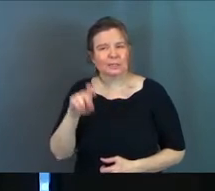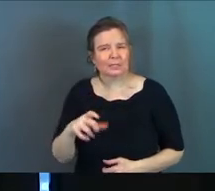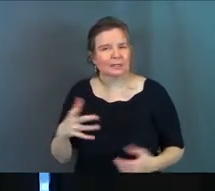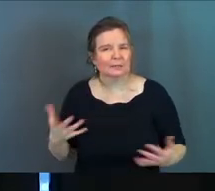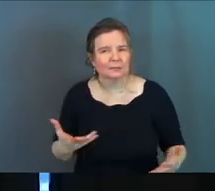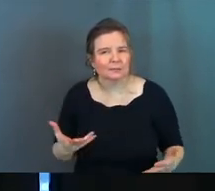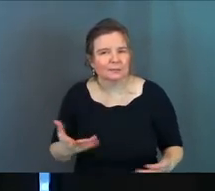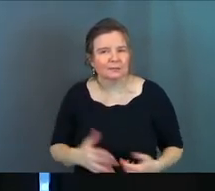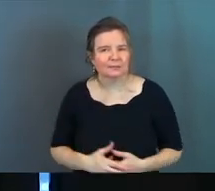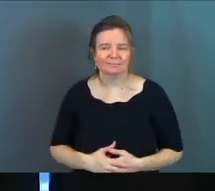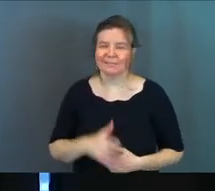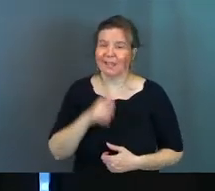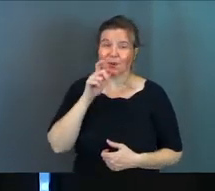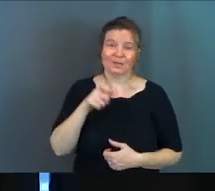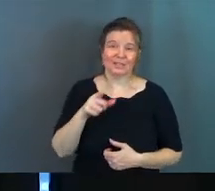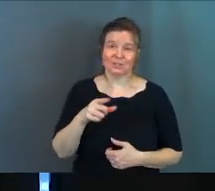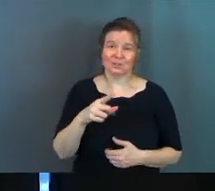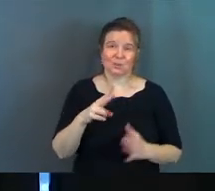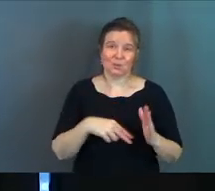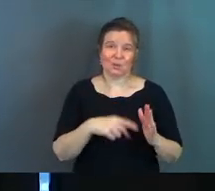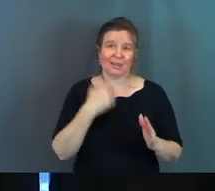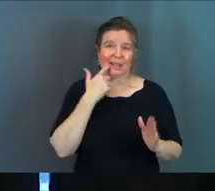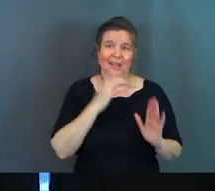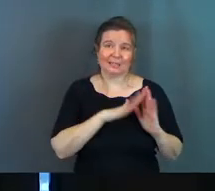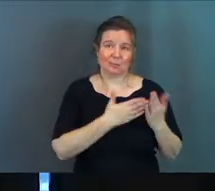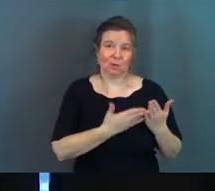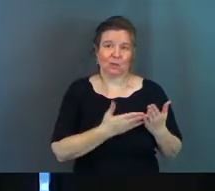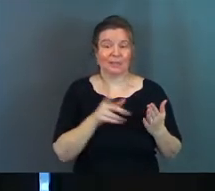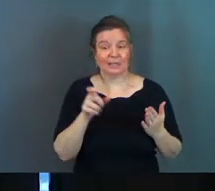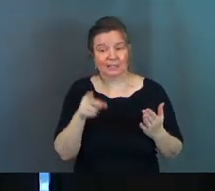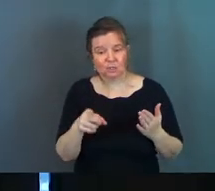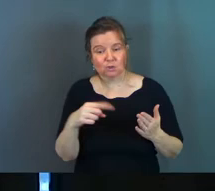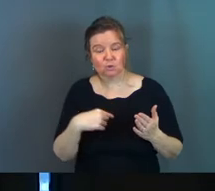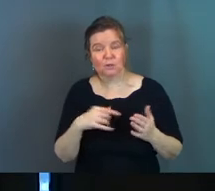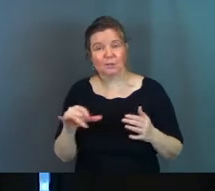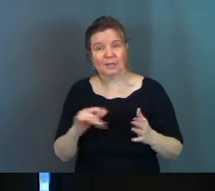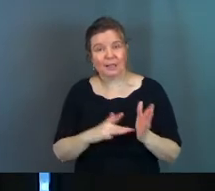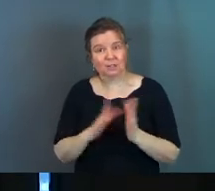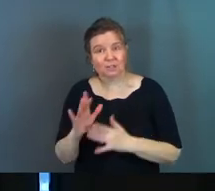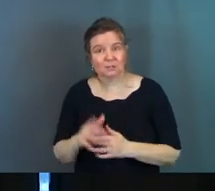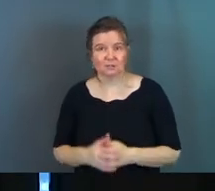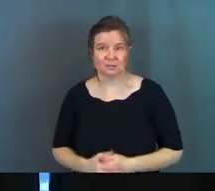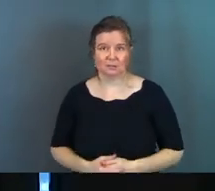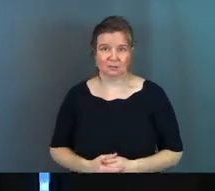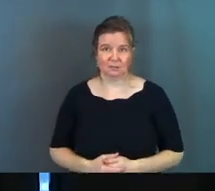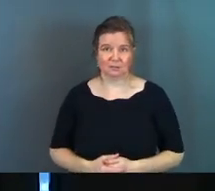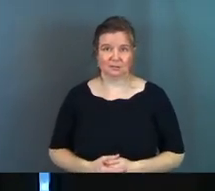need? They don't need you to read the latest book. They need you to be like Jesus.